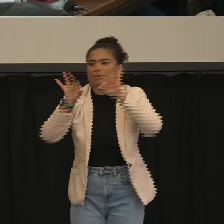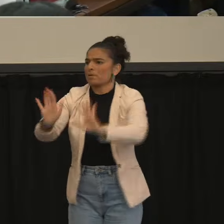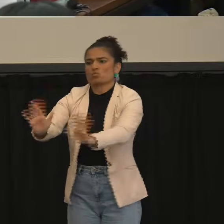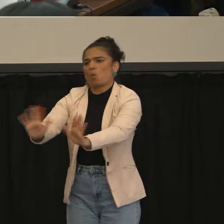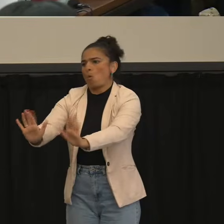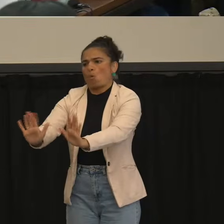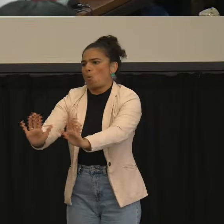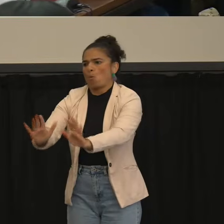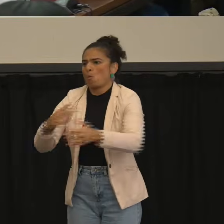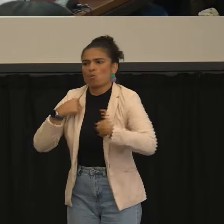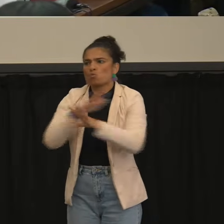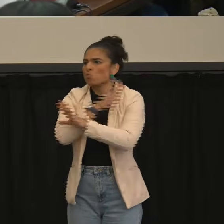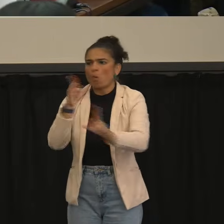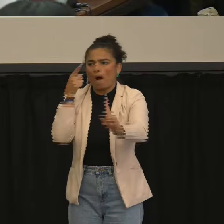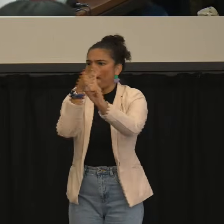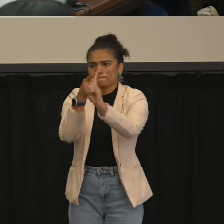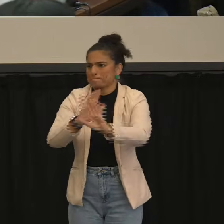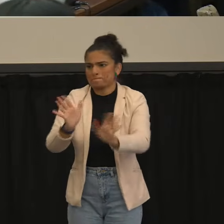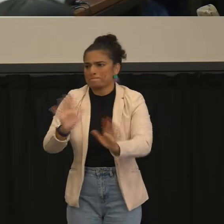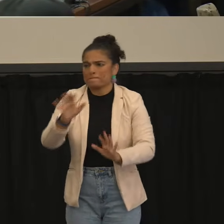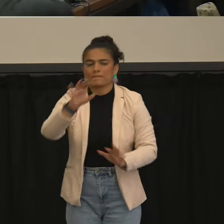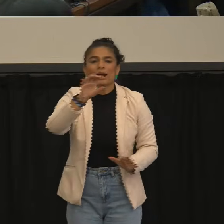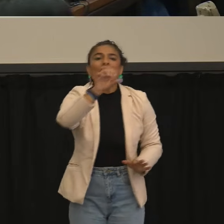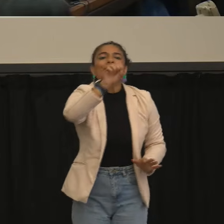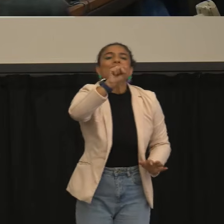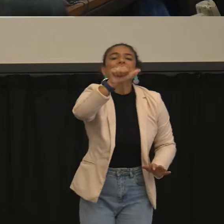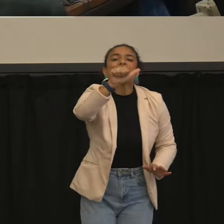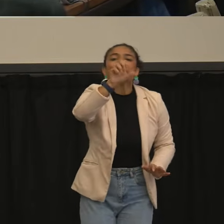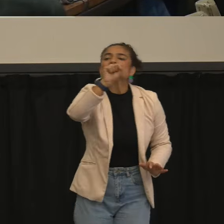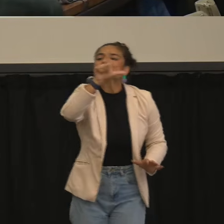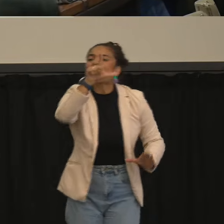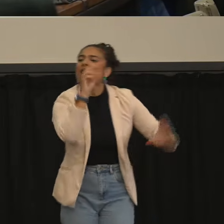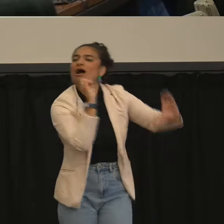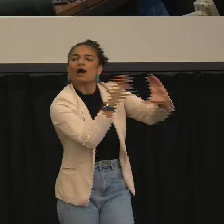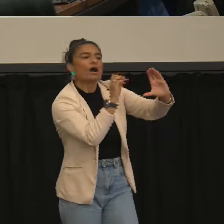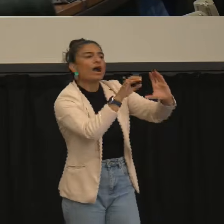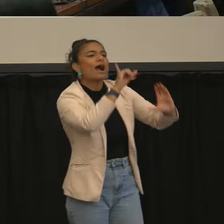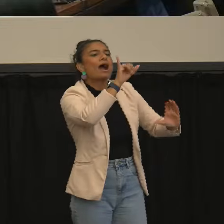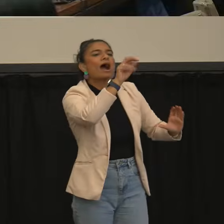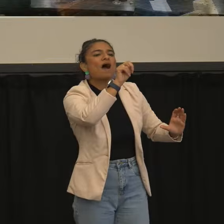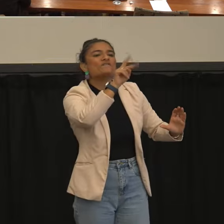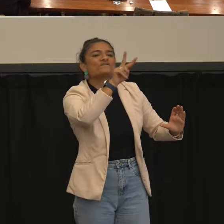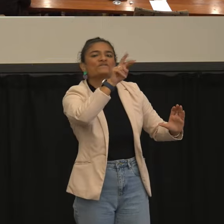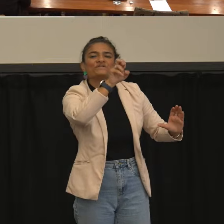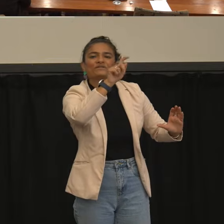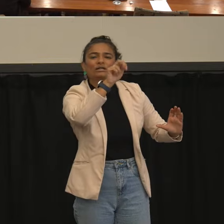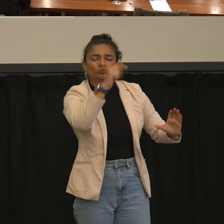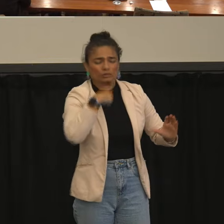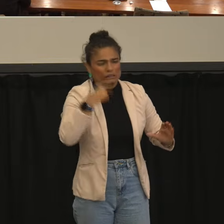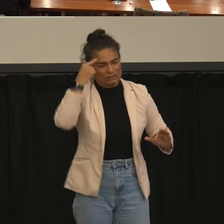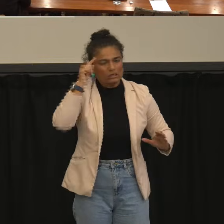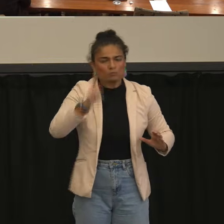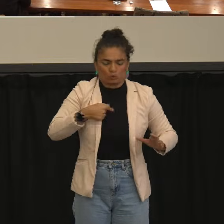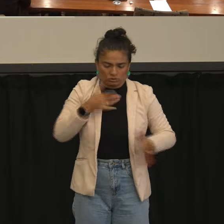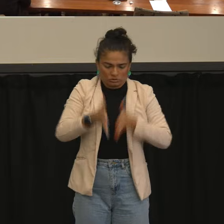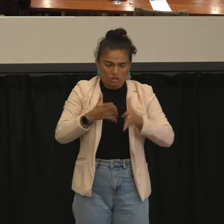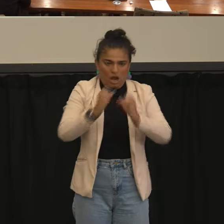here is not about selecting specific vocabulary and variations. this is a space for,